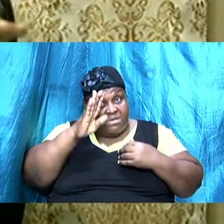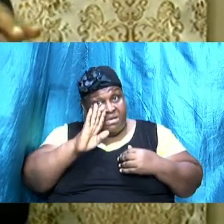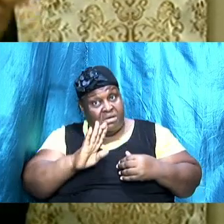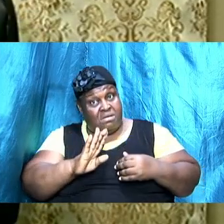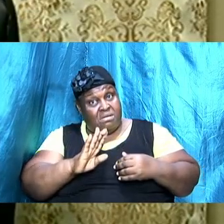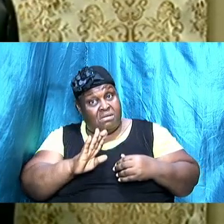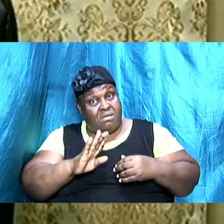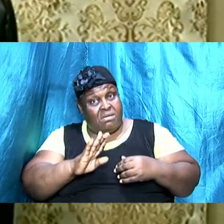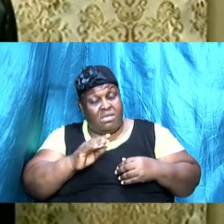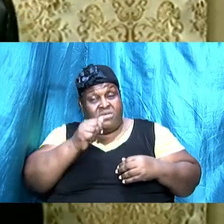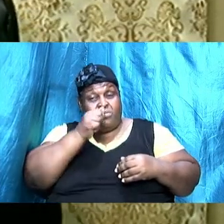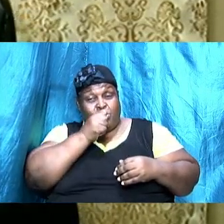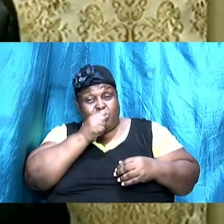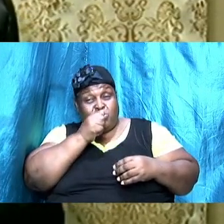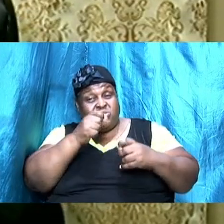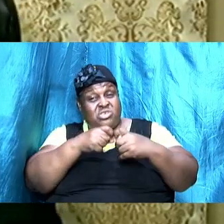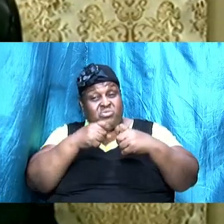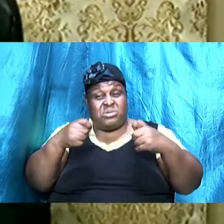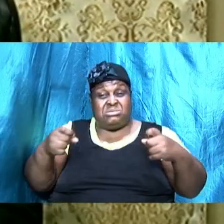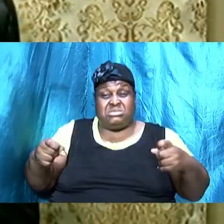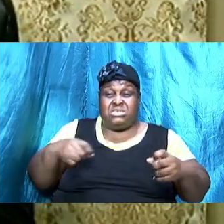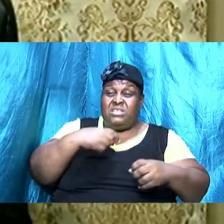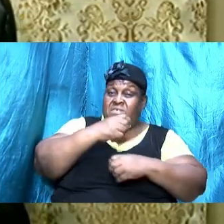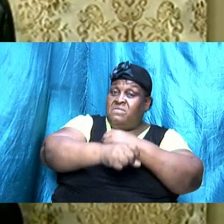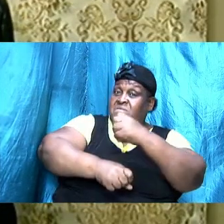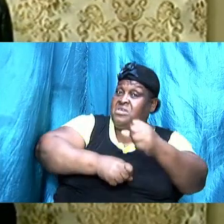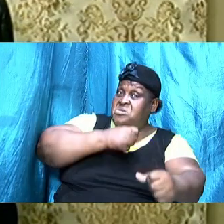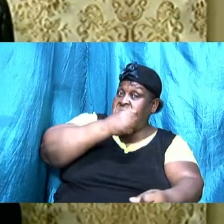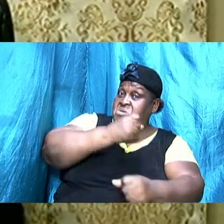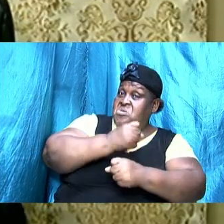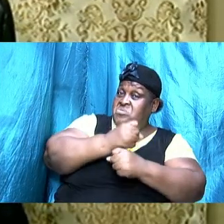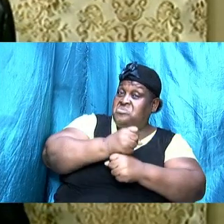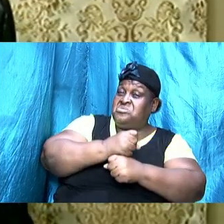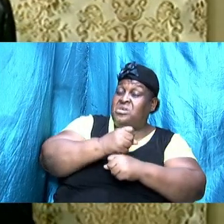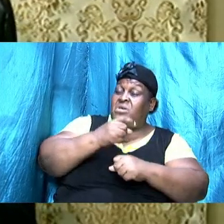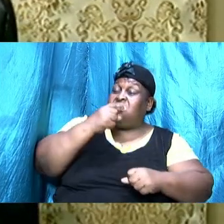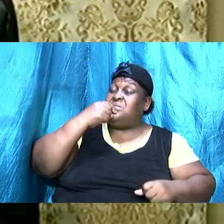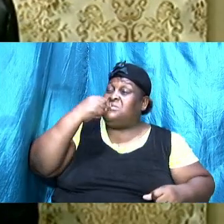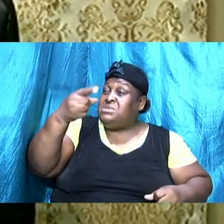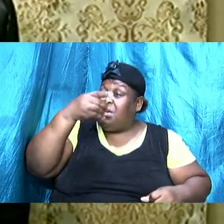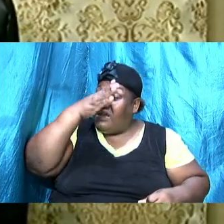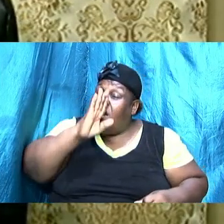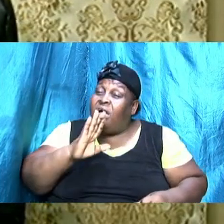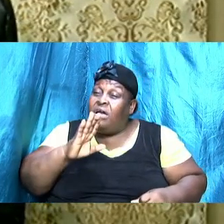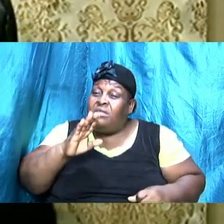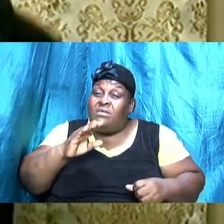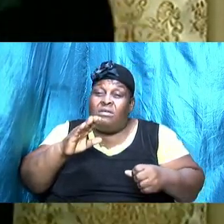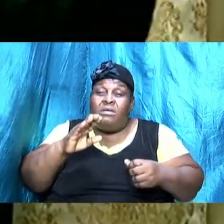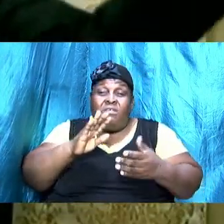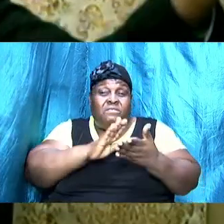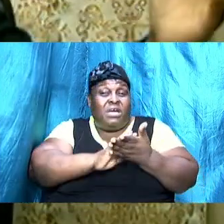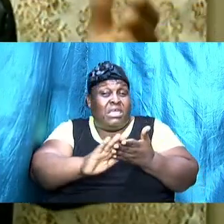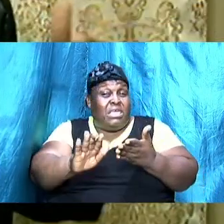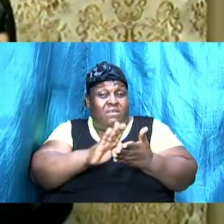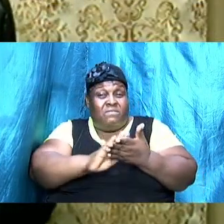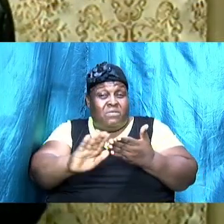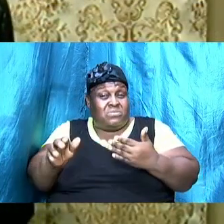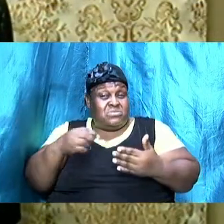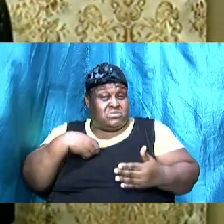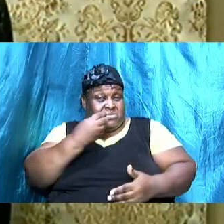secret sins, what we're doing for years unending. And we go and say, God forgive me. And him forgive